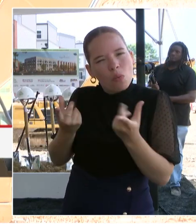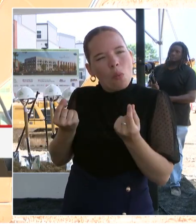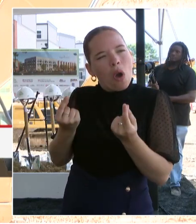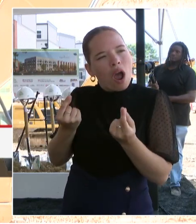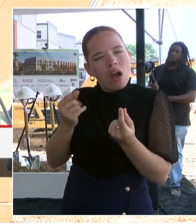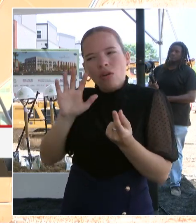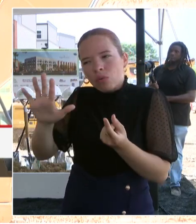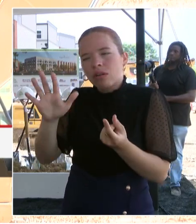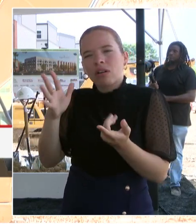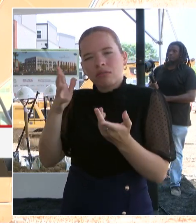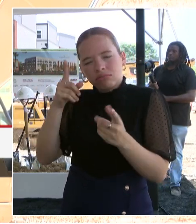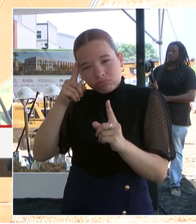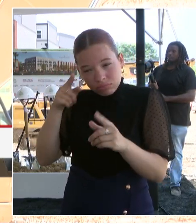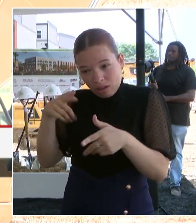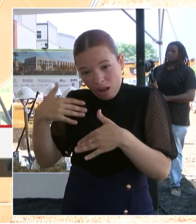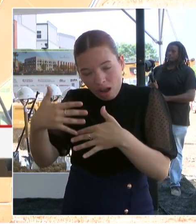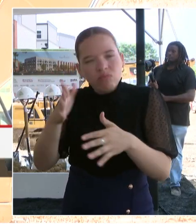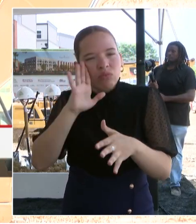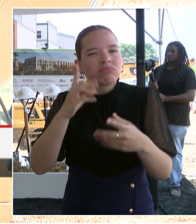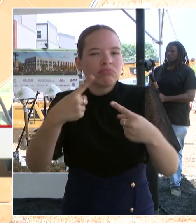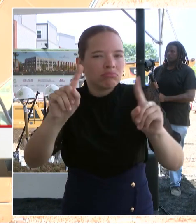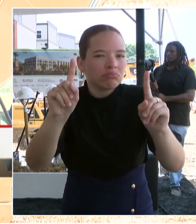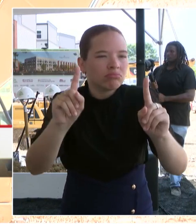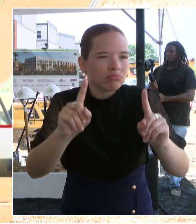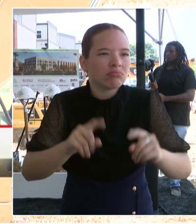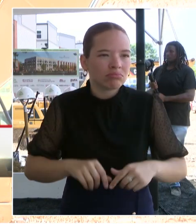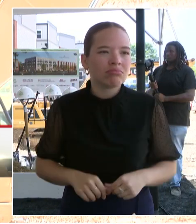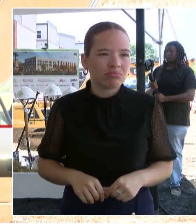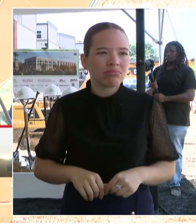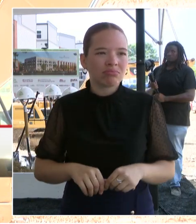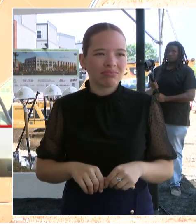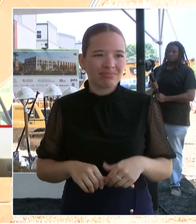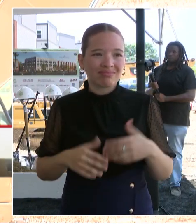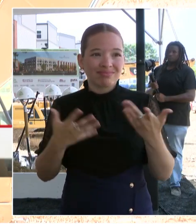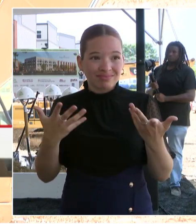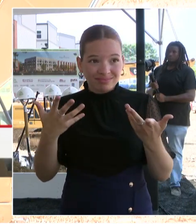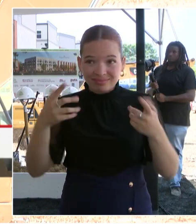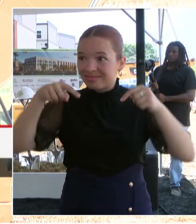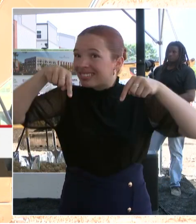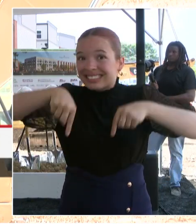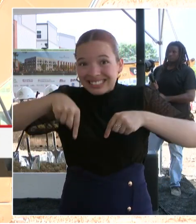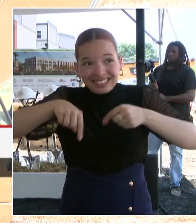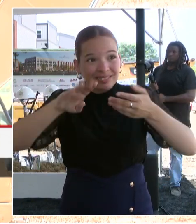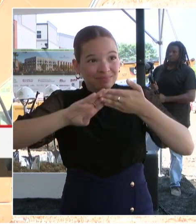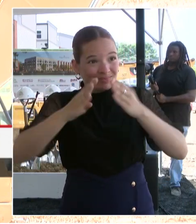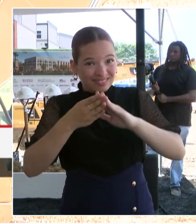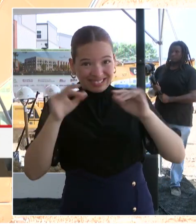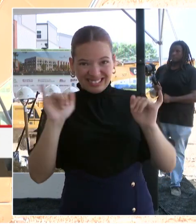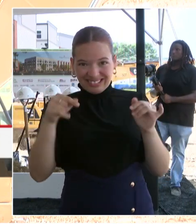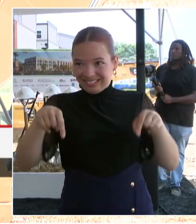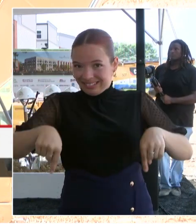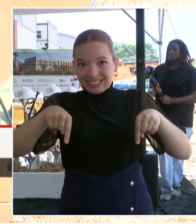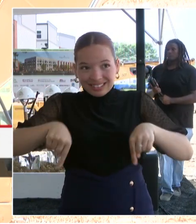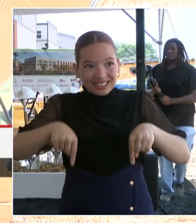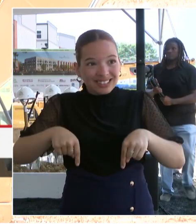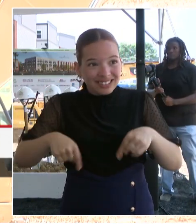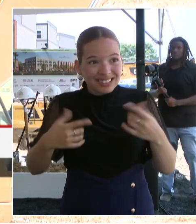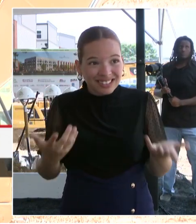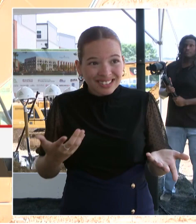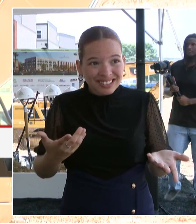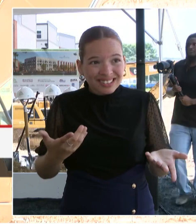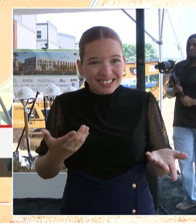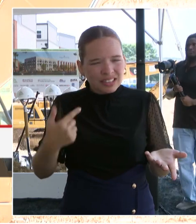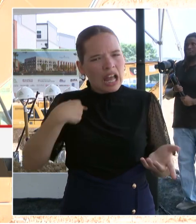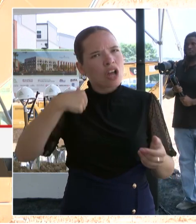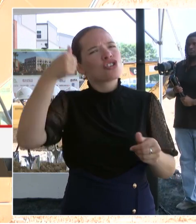this community over the last 10 or 15 years, Mayor, there was a council member a ways back who sat in the economic development